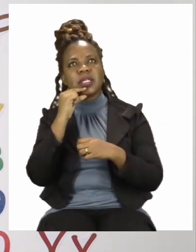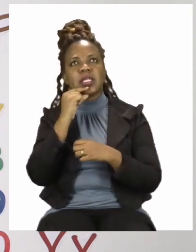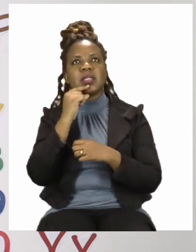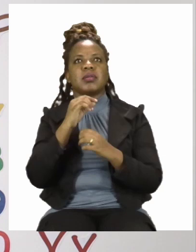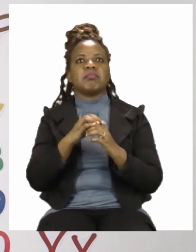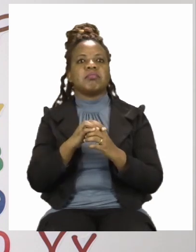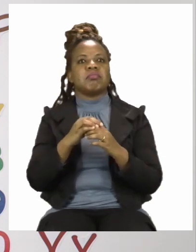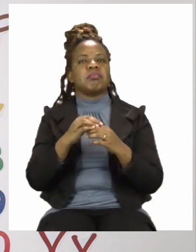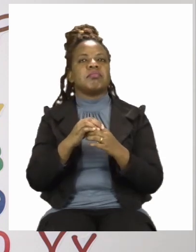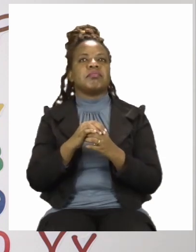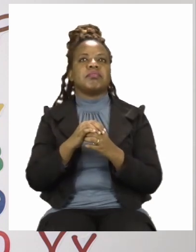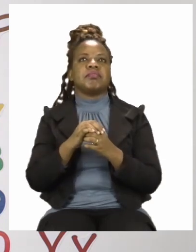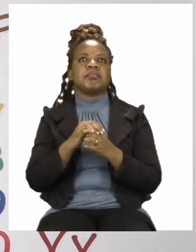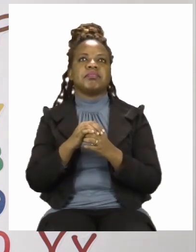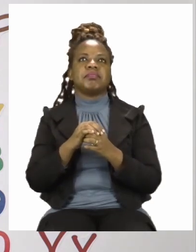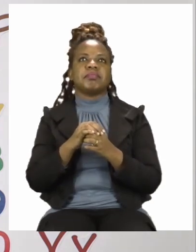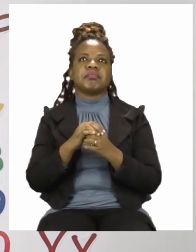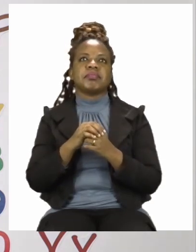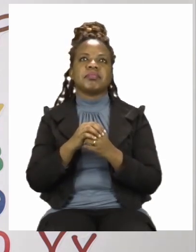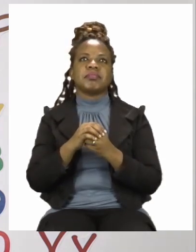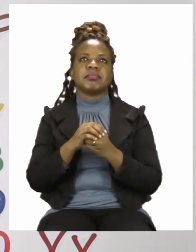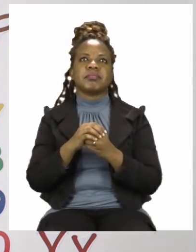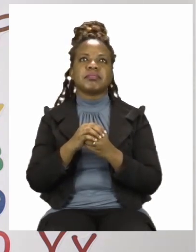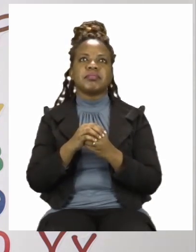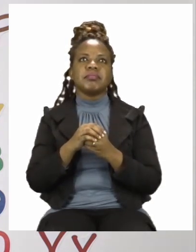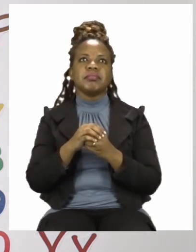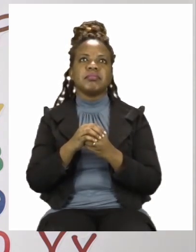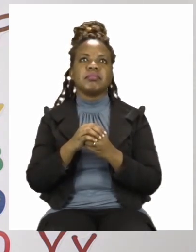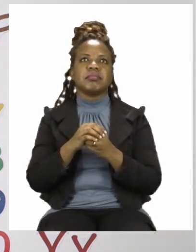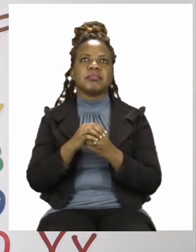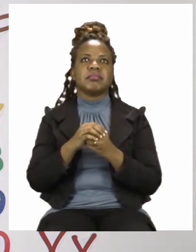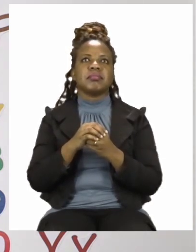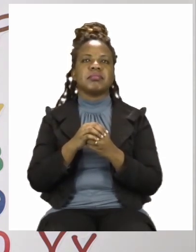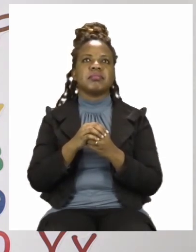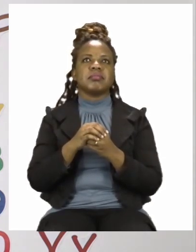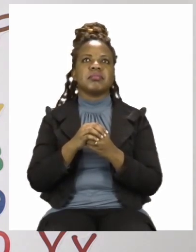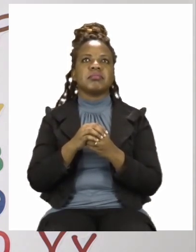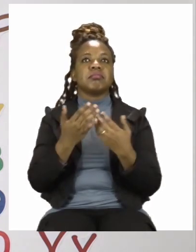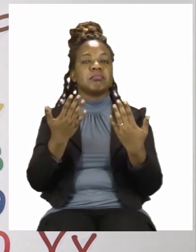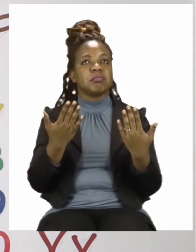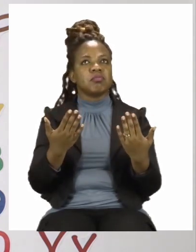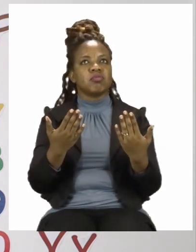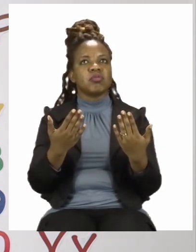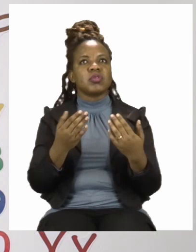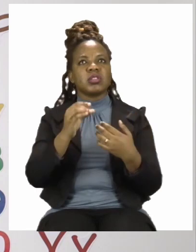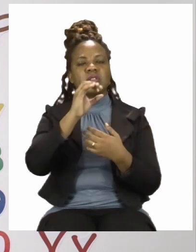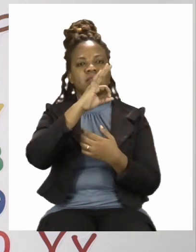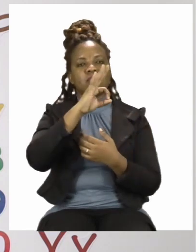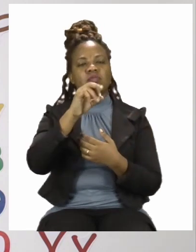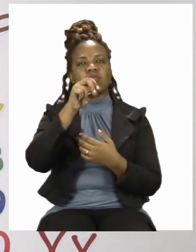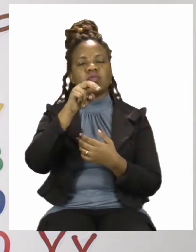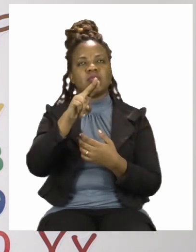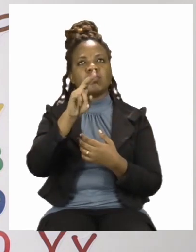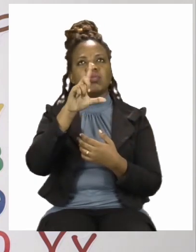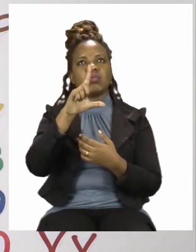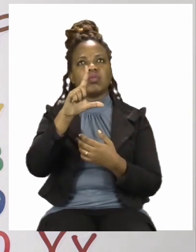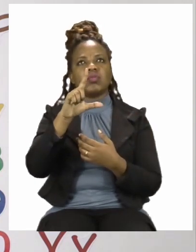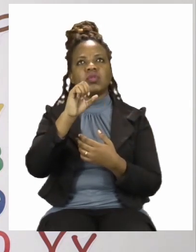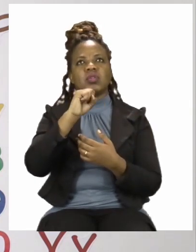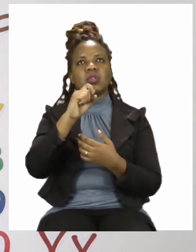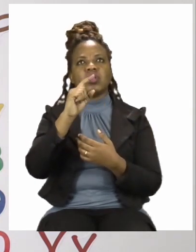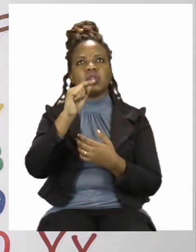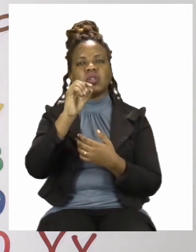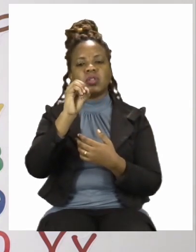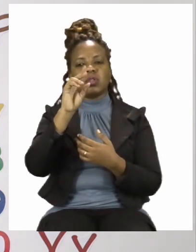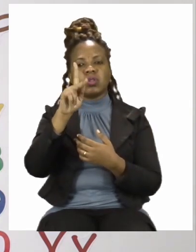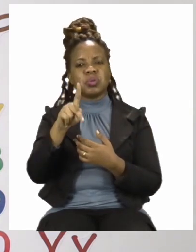letters. Then, we want to also know what a full stop is. This one is a question